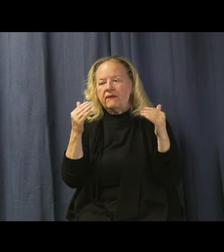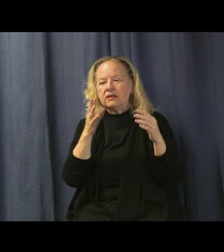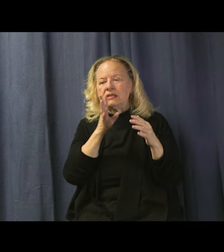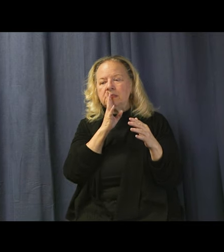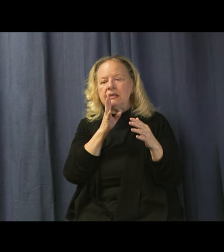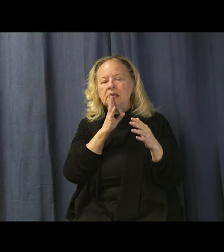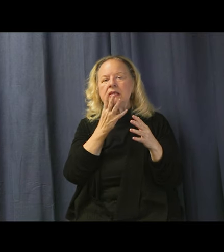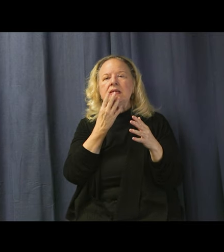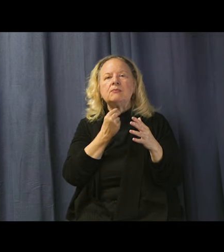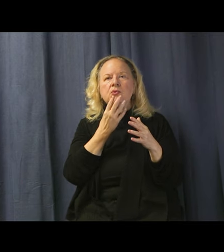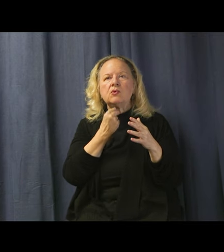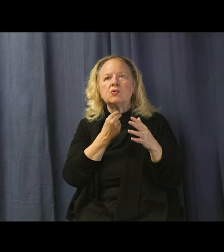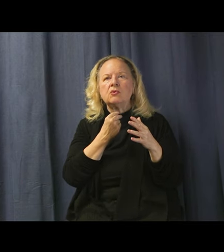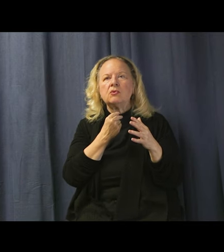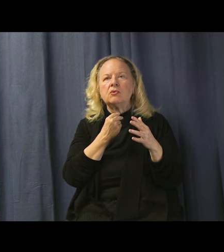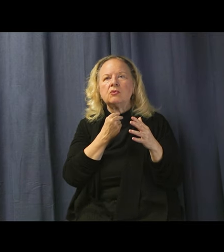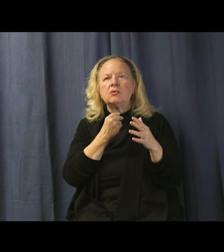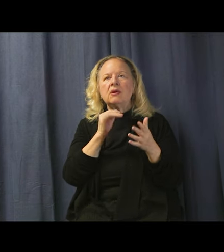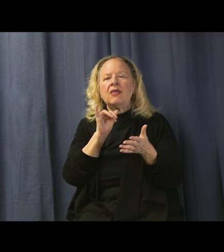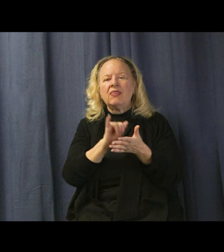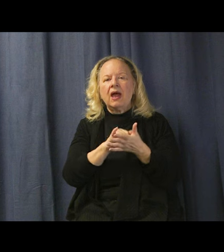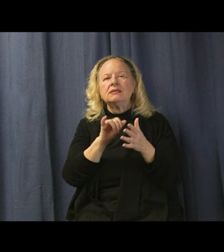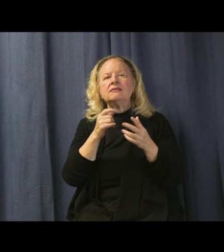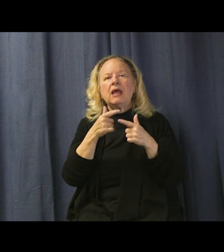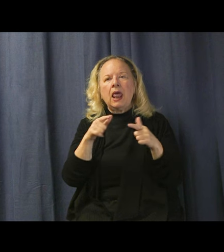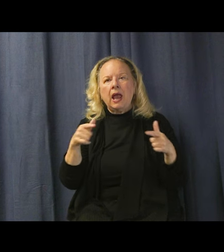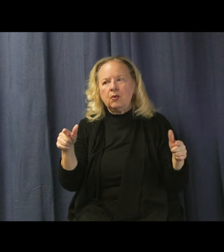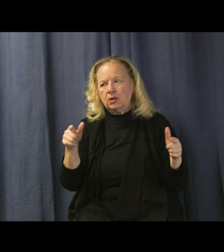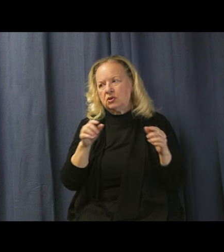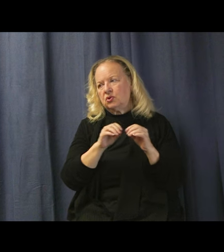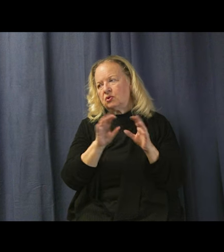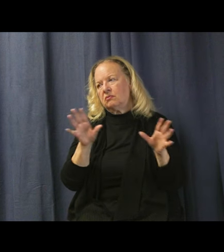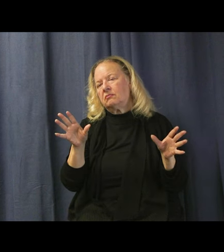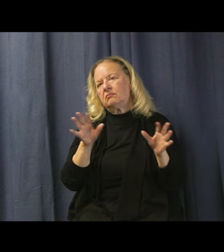Hebrew tongue. Because that's the language.